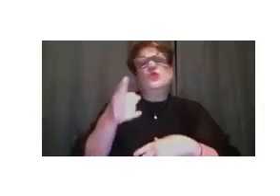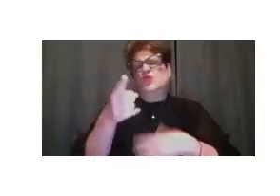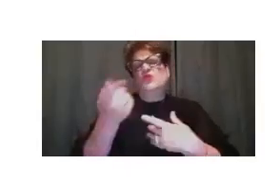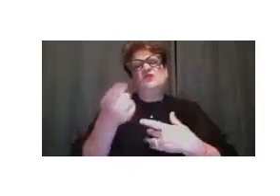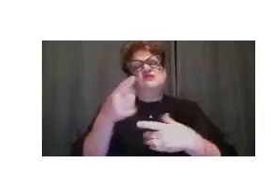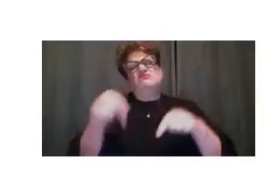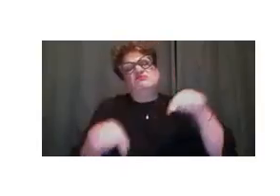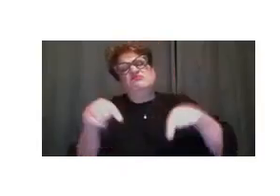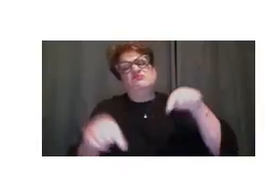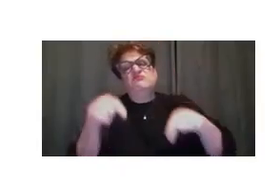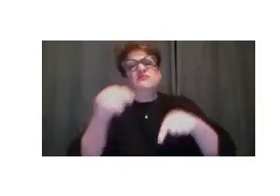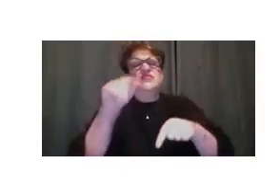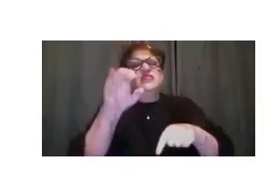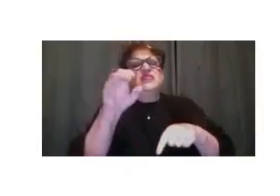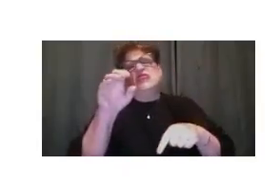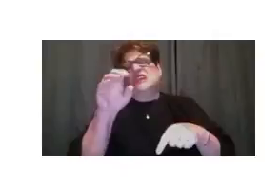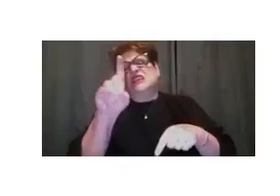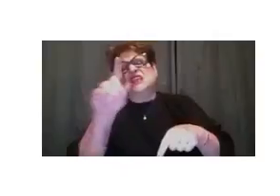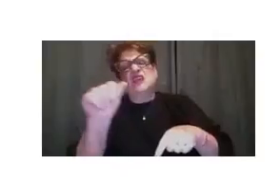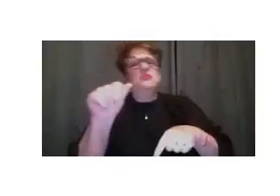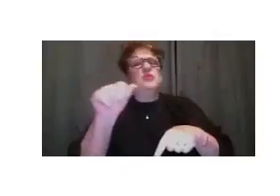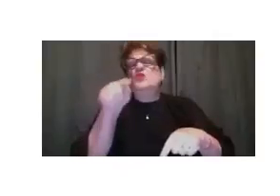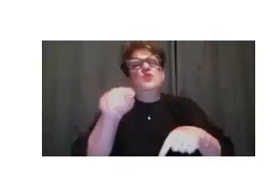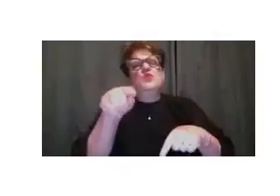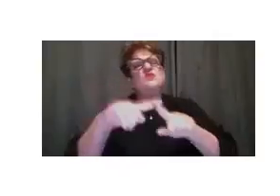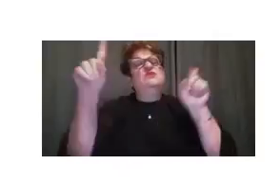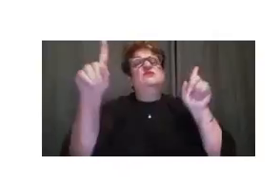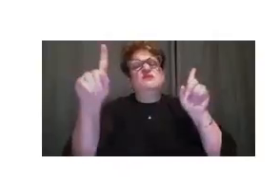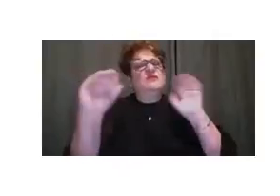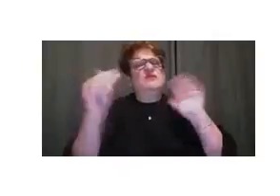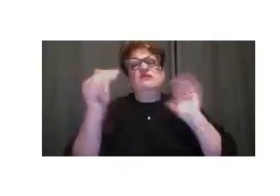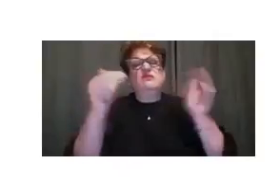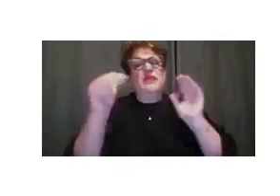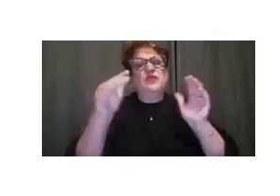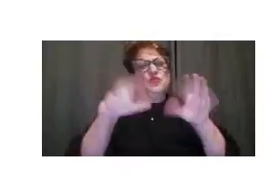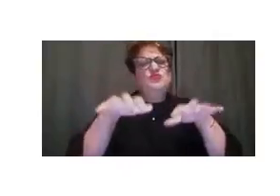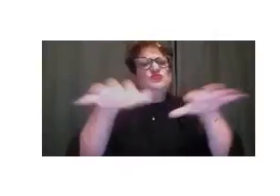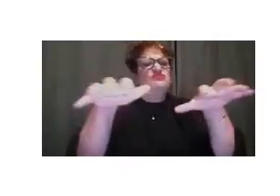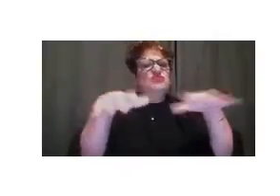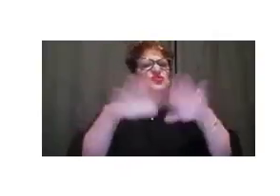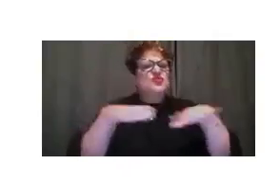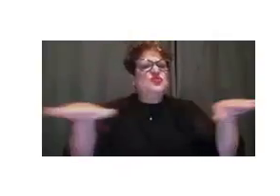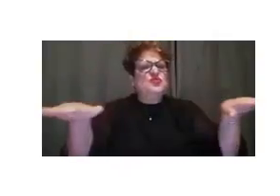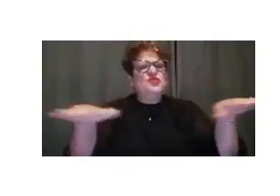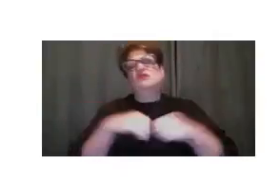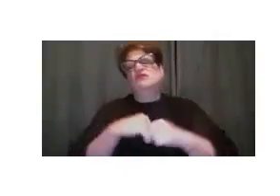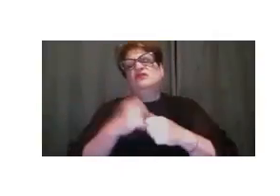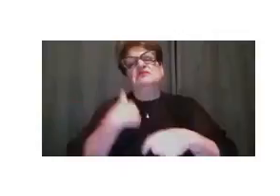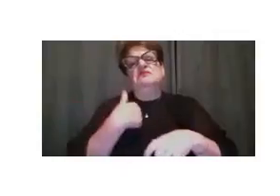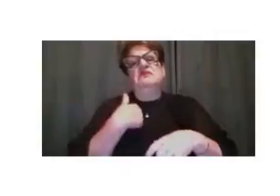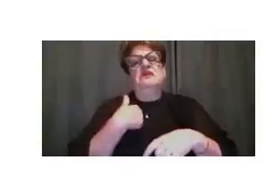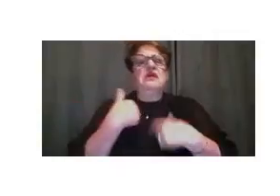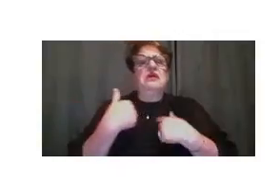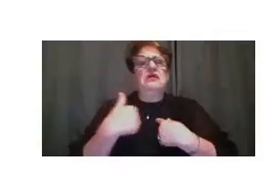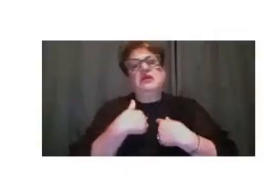disability. So you're not like everyone else. And I was just,